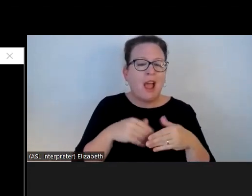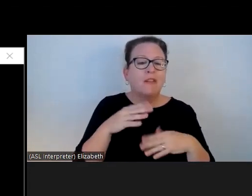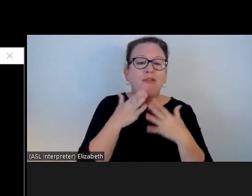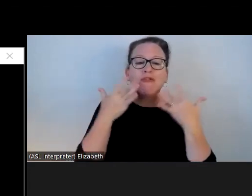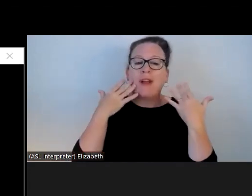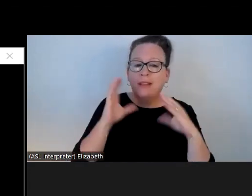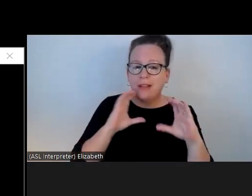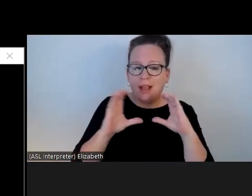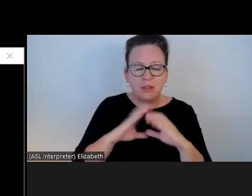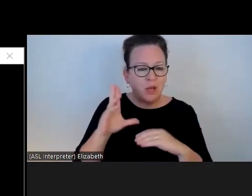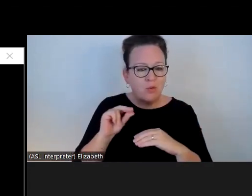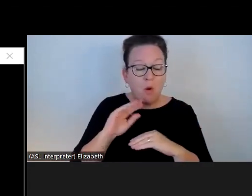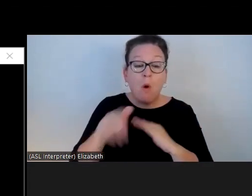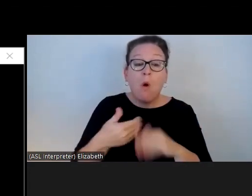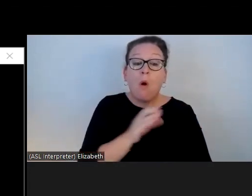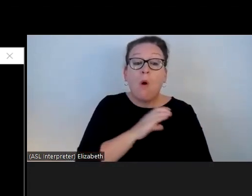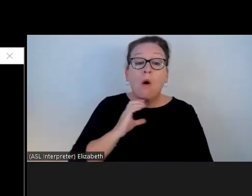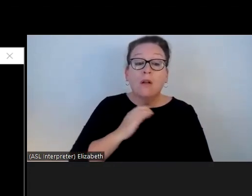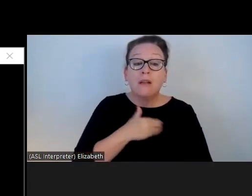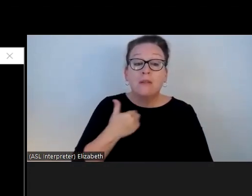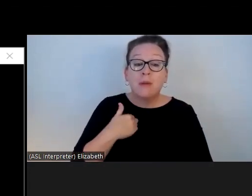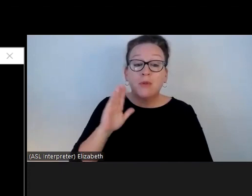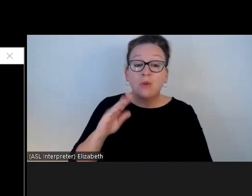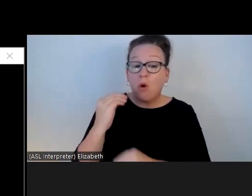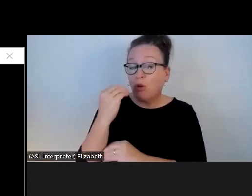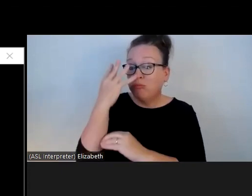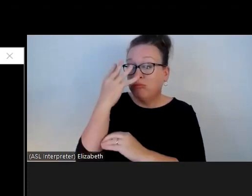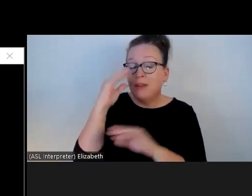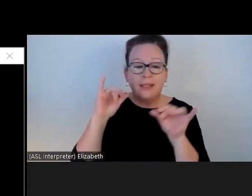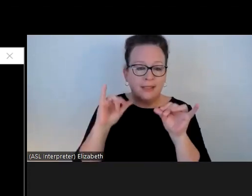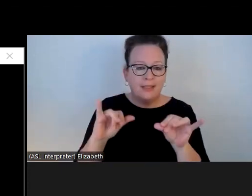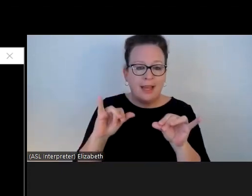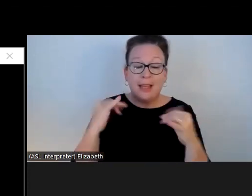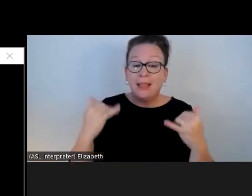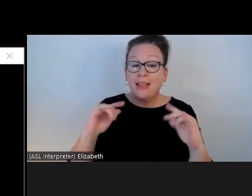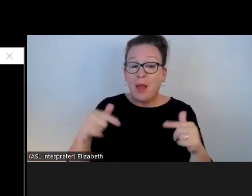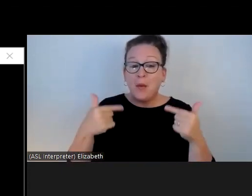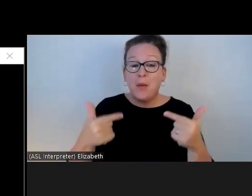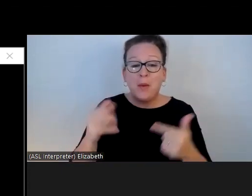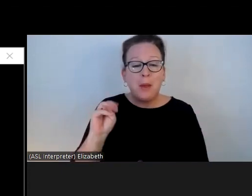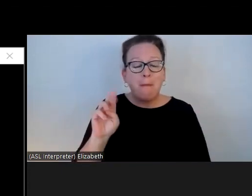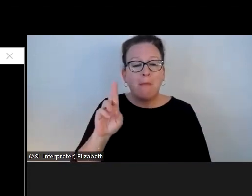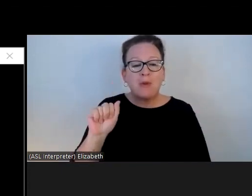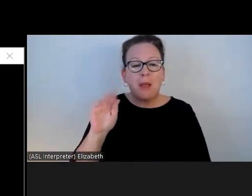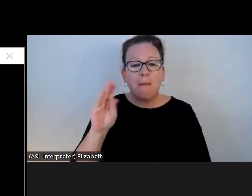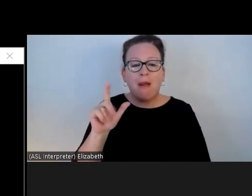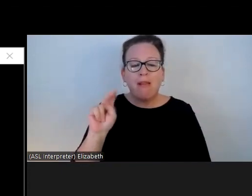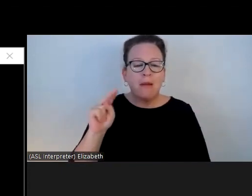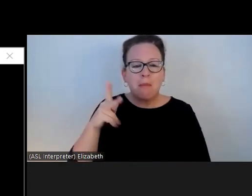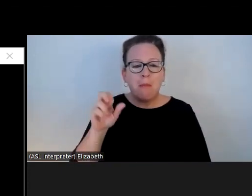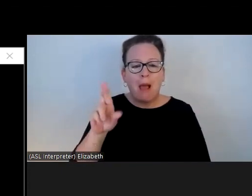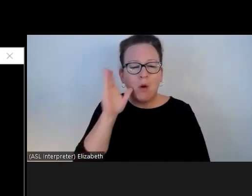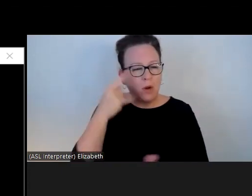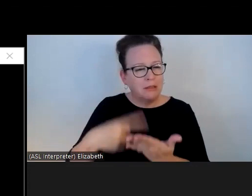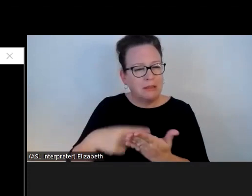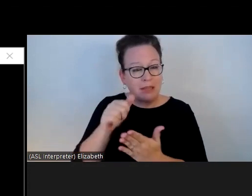members leave their cameras on for the whole meeting. Now I'll turn it back over to Maria Belen Power to go over the agenda and roll call.